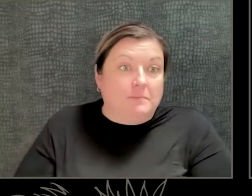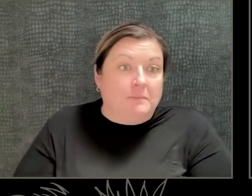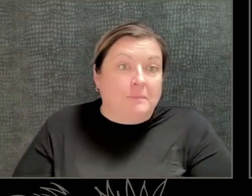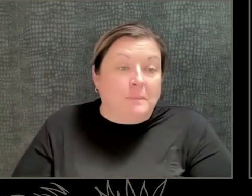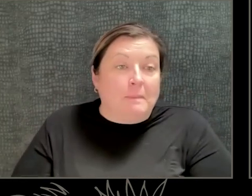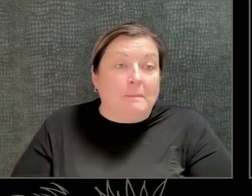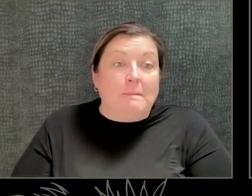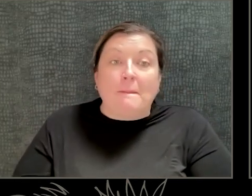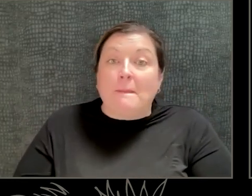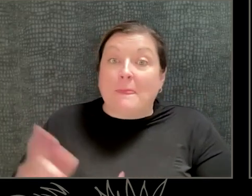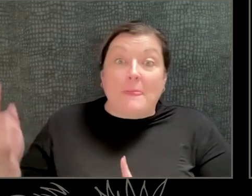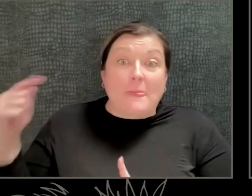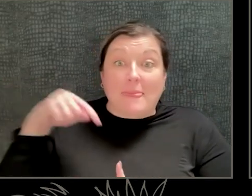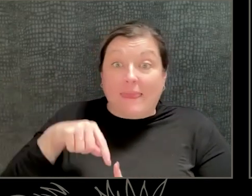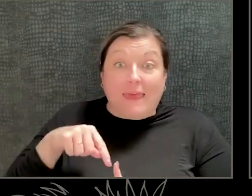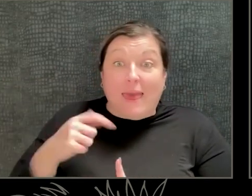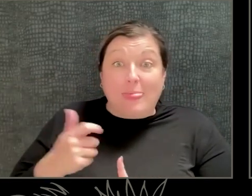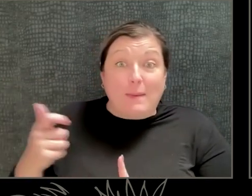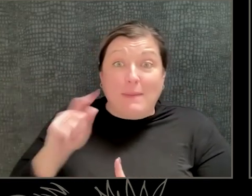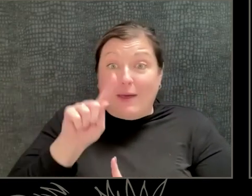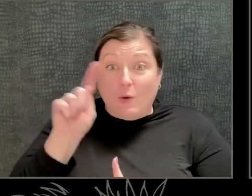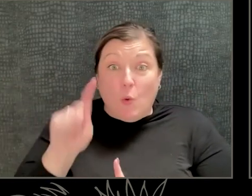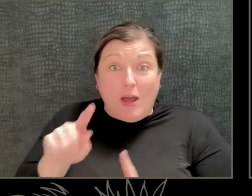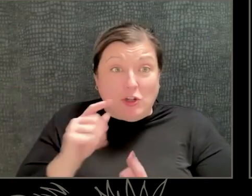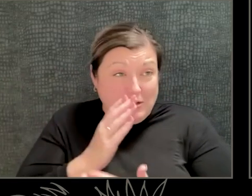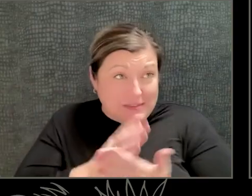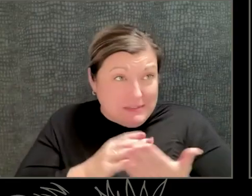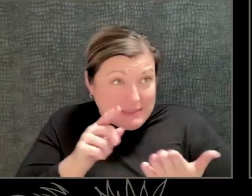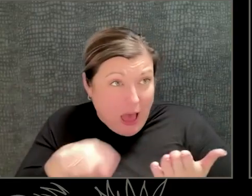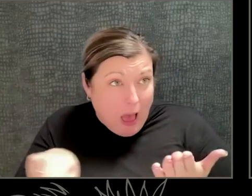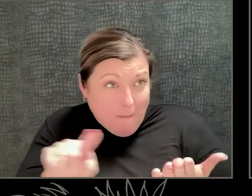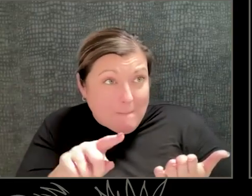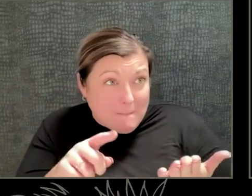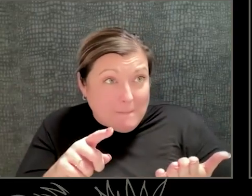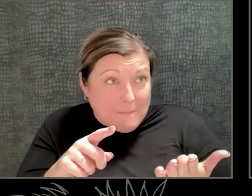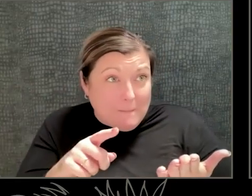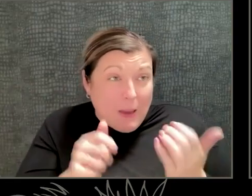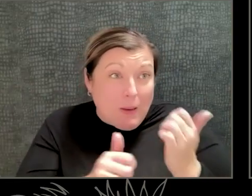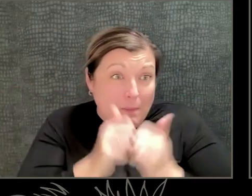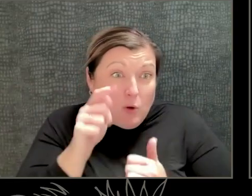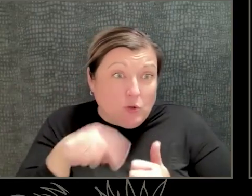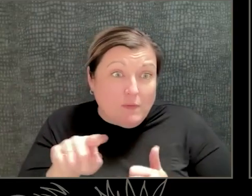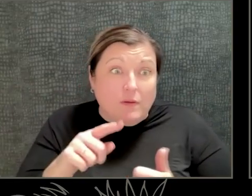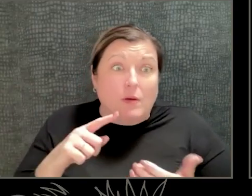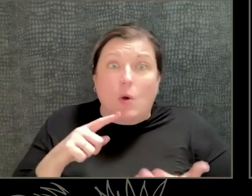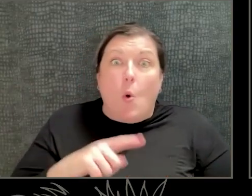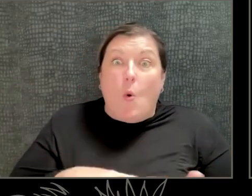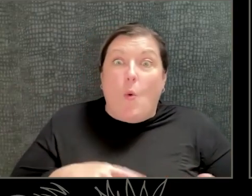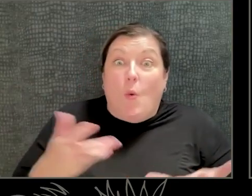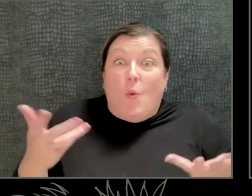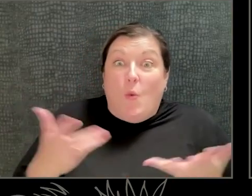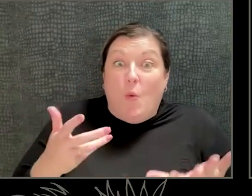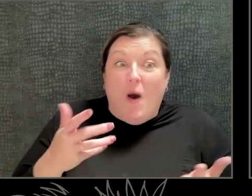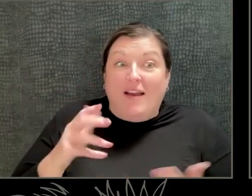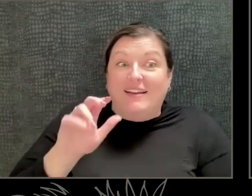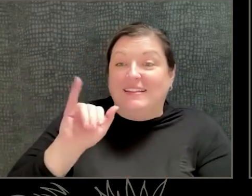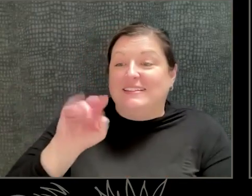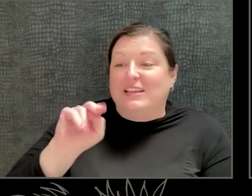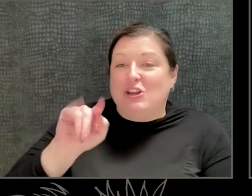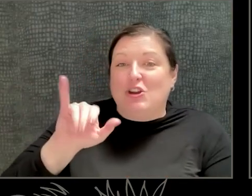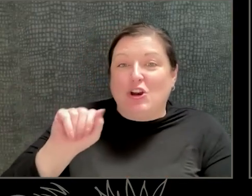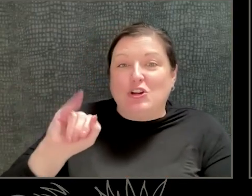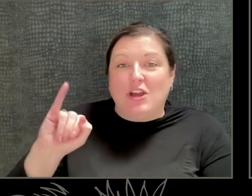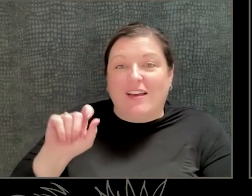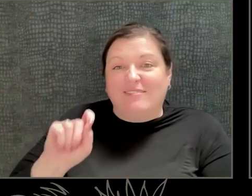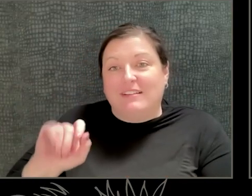Which brings us to the big question I feel like some, if not all of you, like the majority of you probably have. What even is Inertia.js? So just